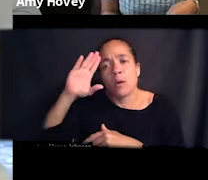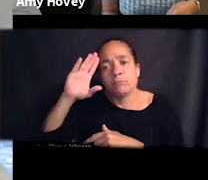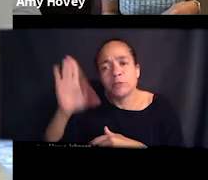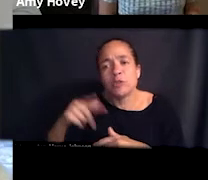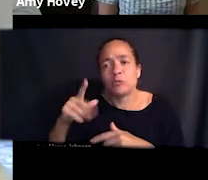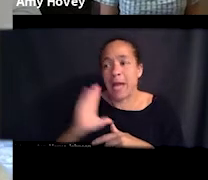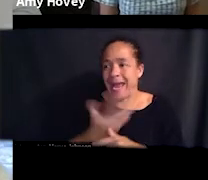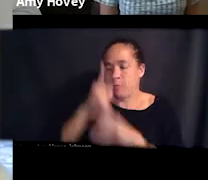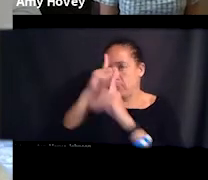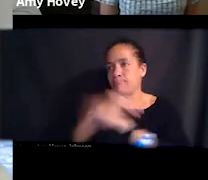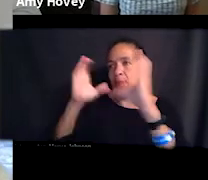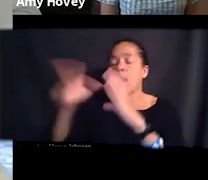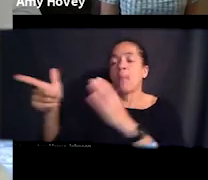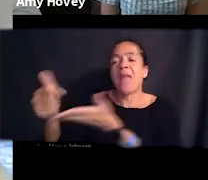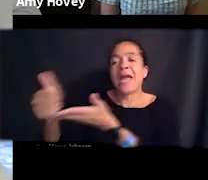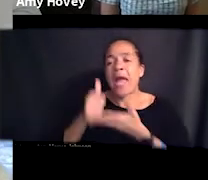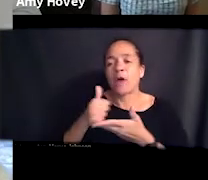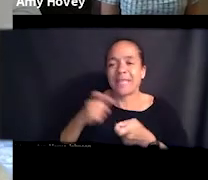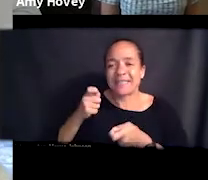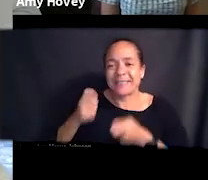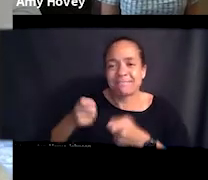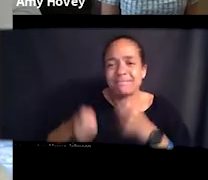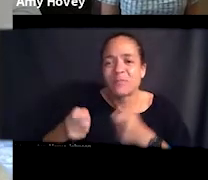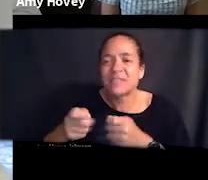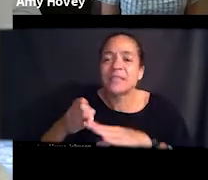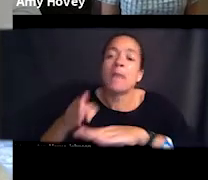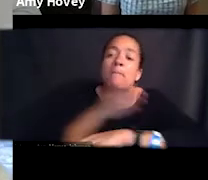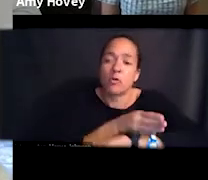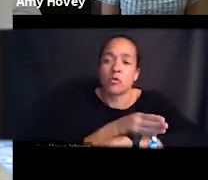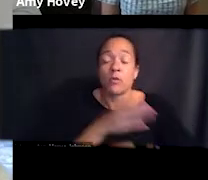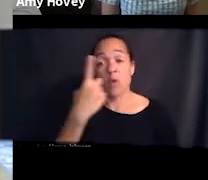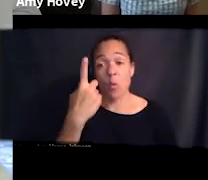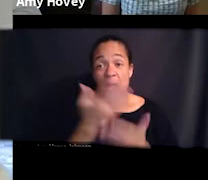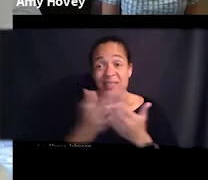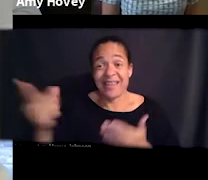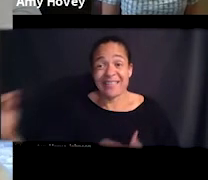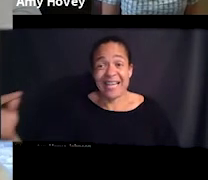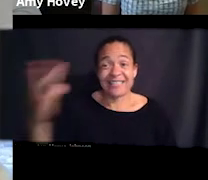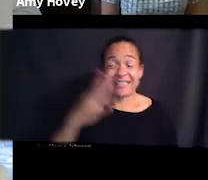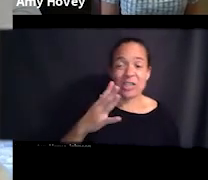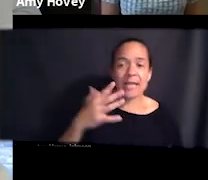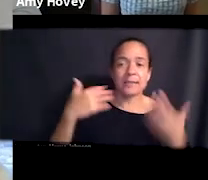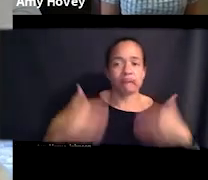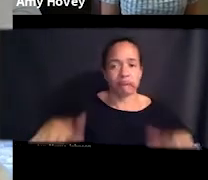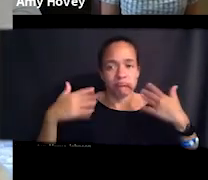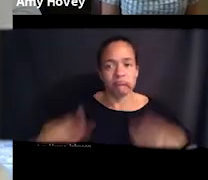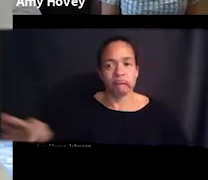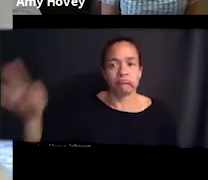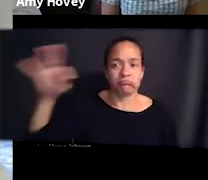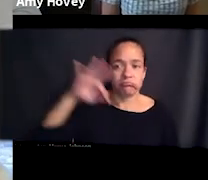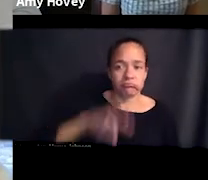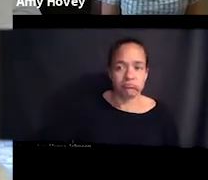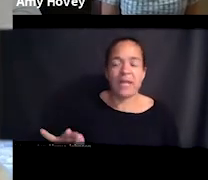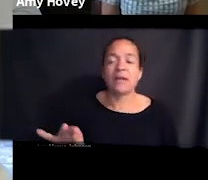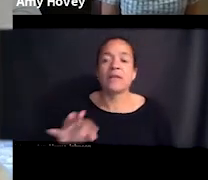it better. One of the things they suggested, which was really just super helpful to us, was actually bringing